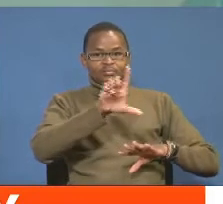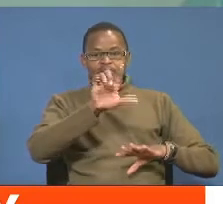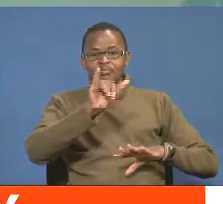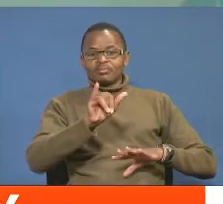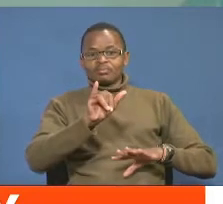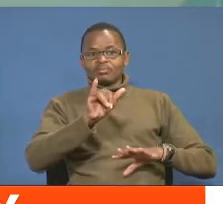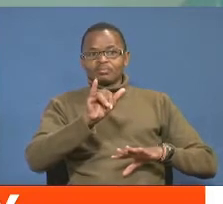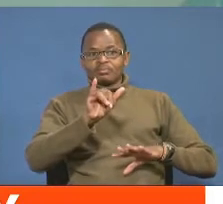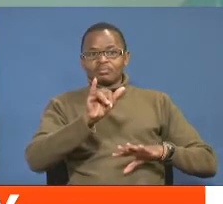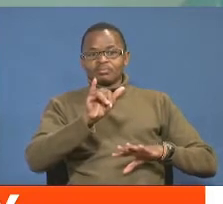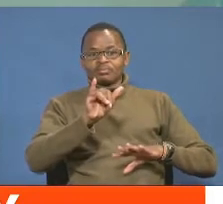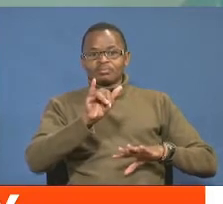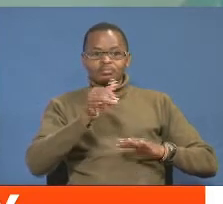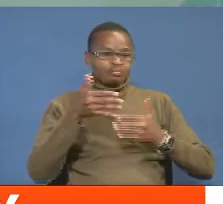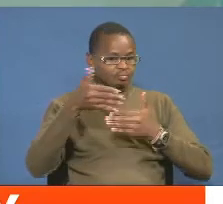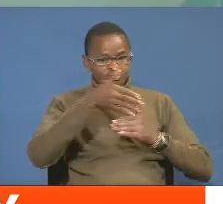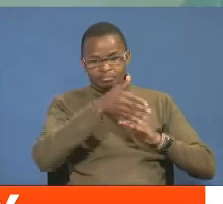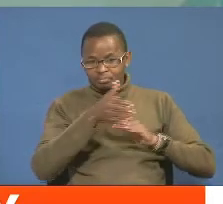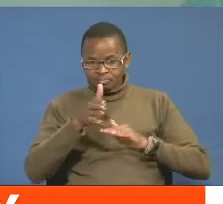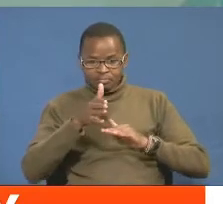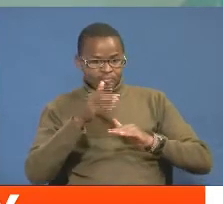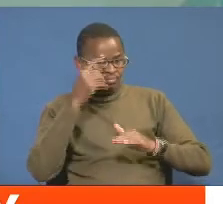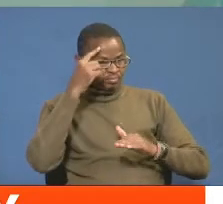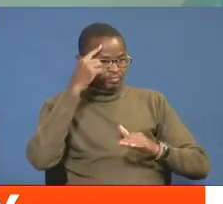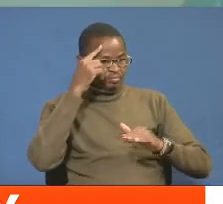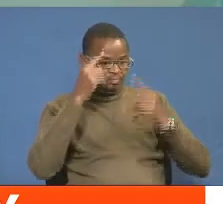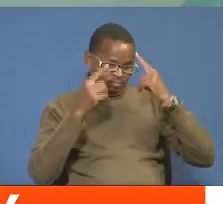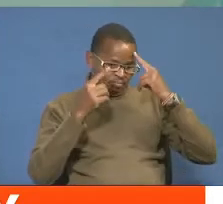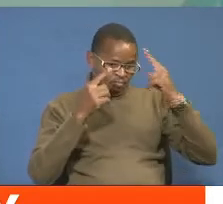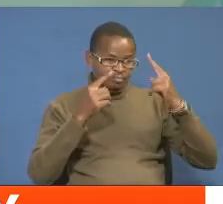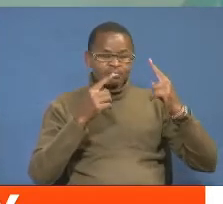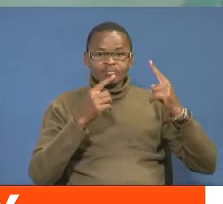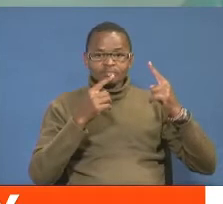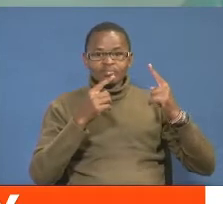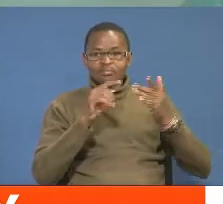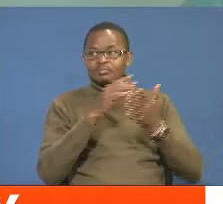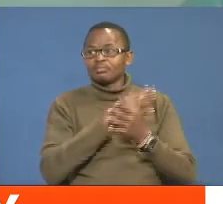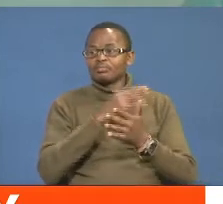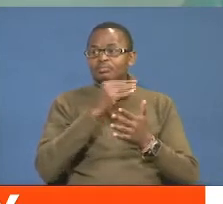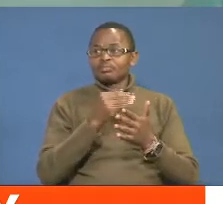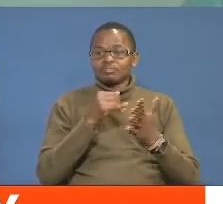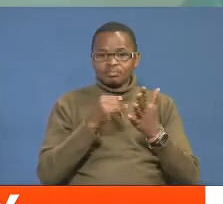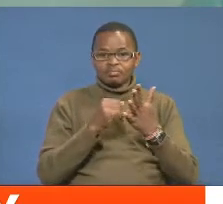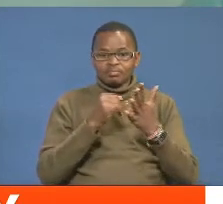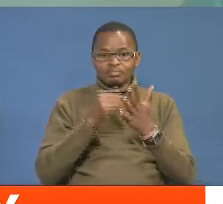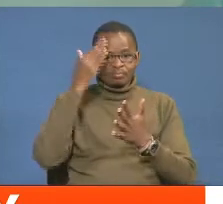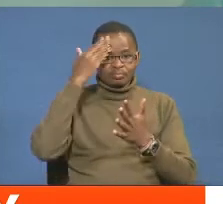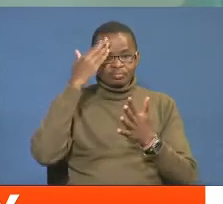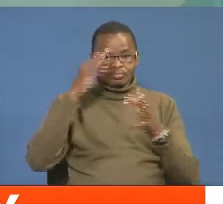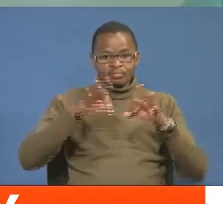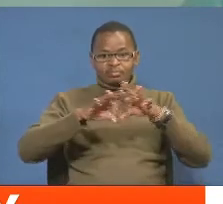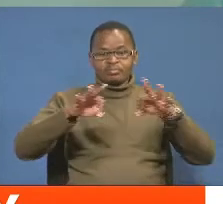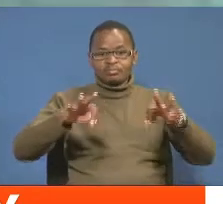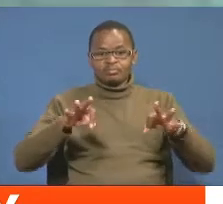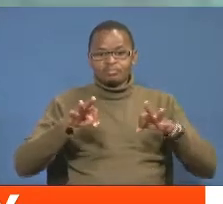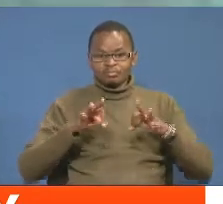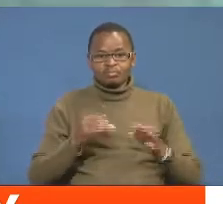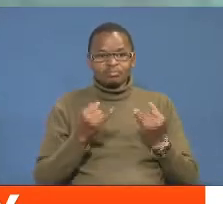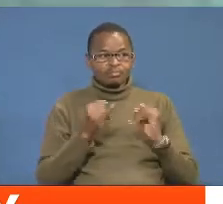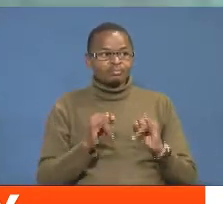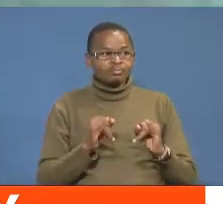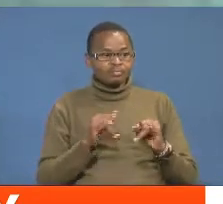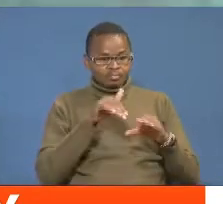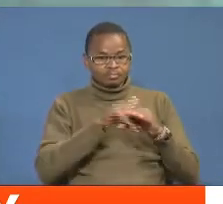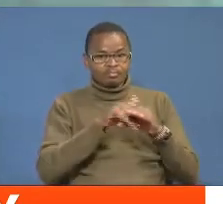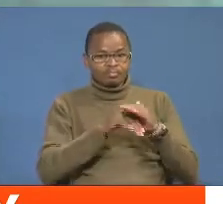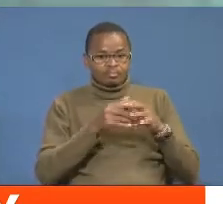So the propaganda about Bill and Melinda Gates, I think the science debunks that, and it holds no ground. Now let's look